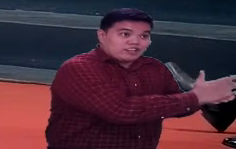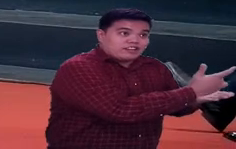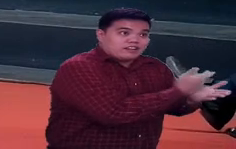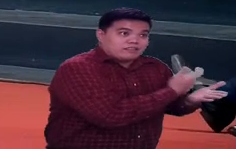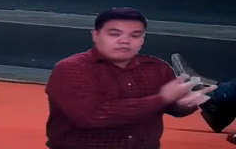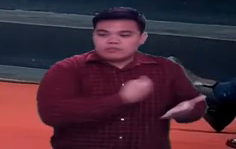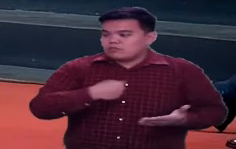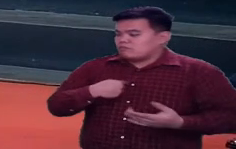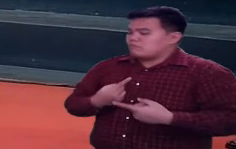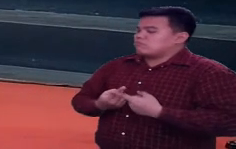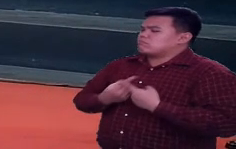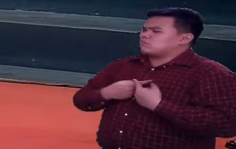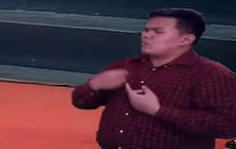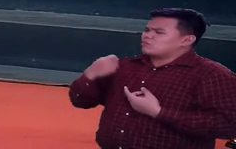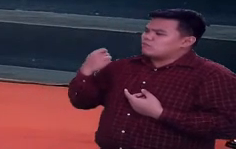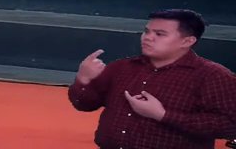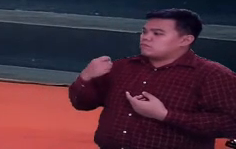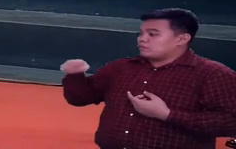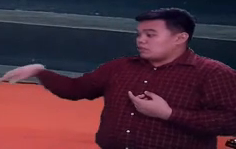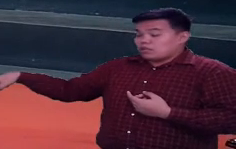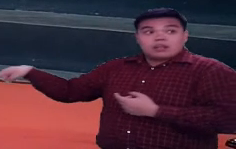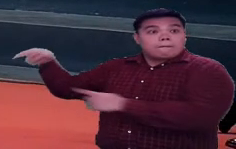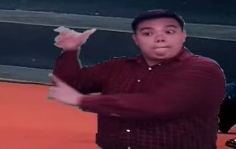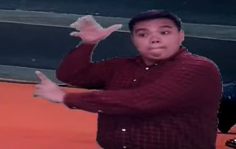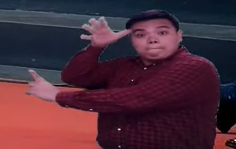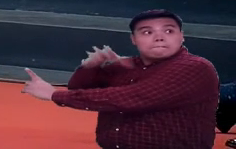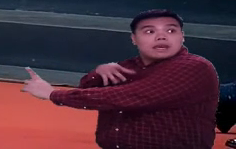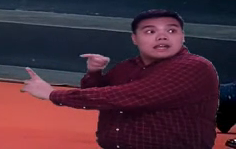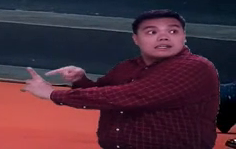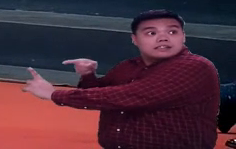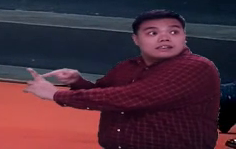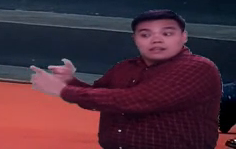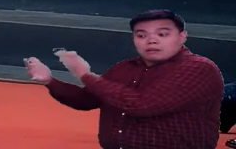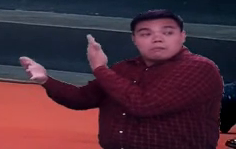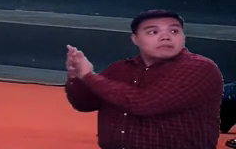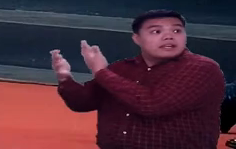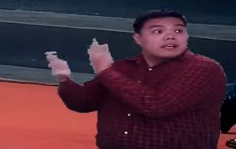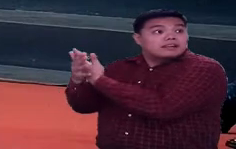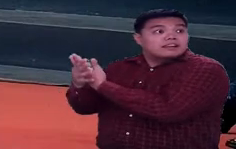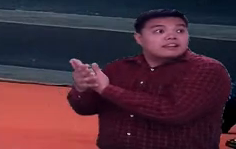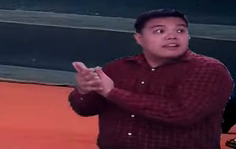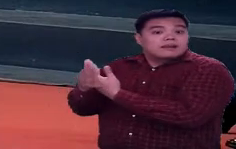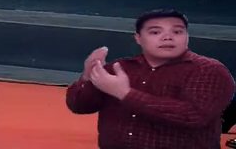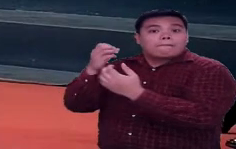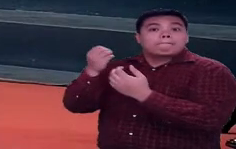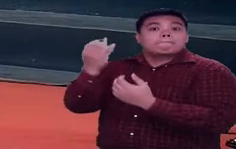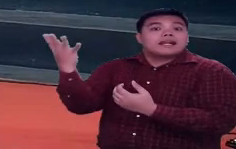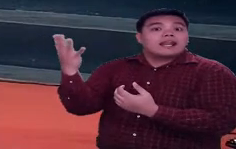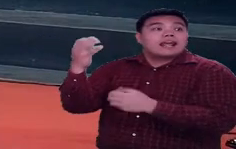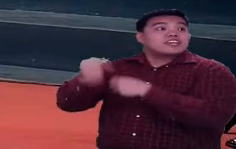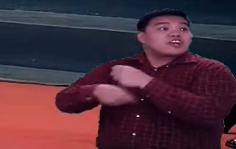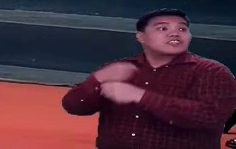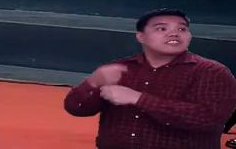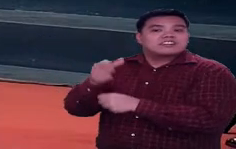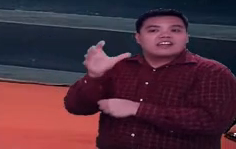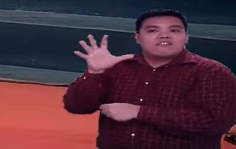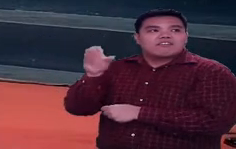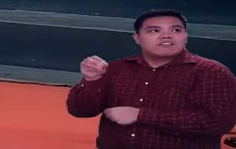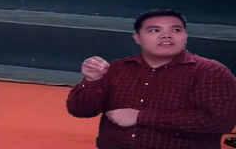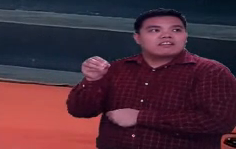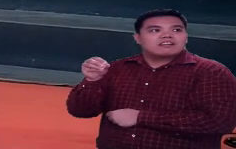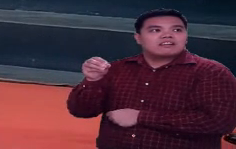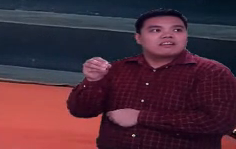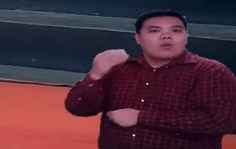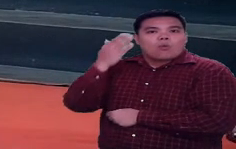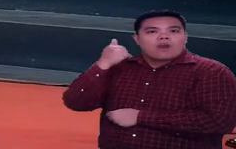This man had been in prison for 50 years because of his faith in Jesus Christ. But even